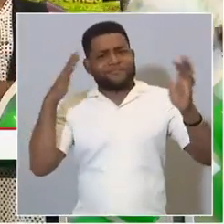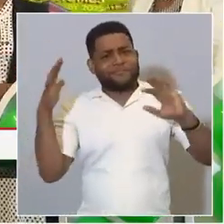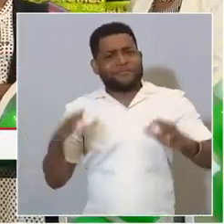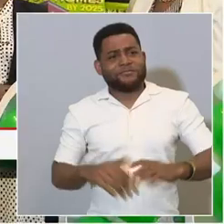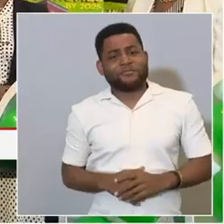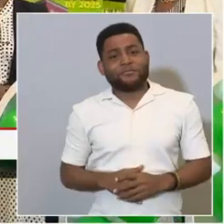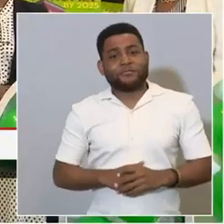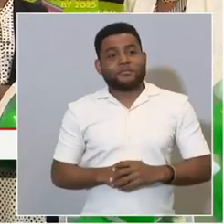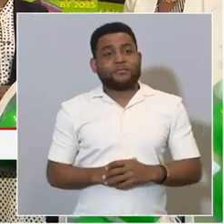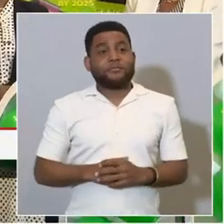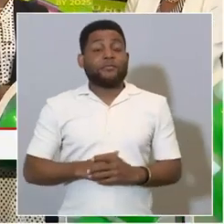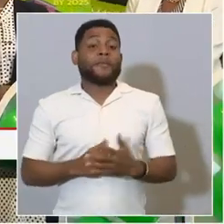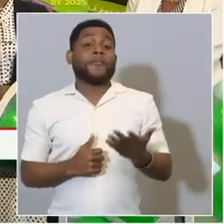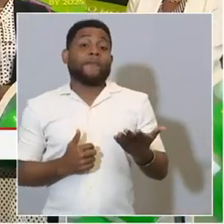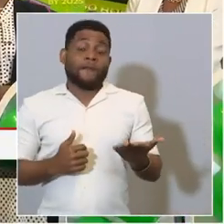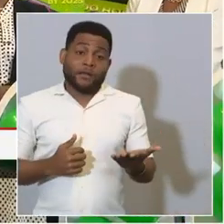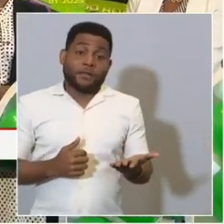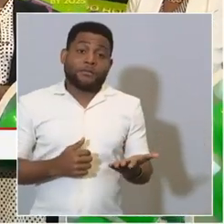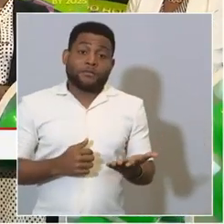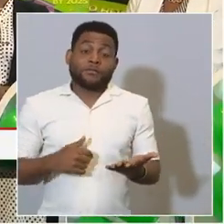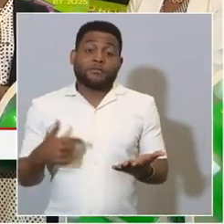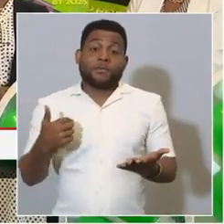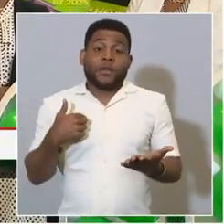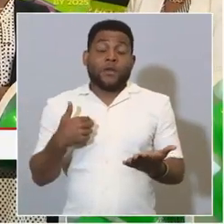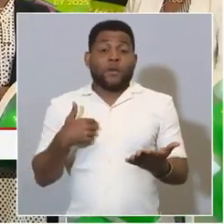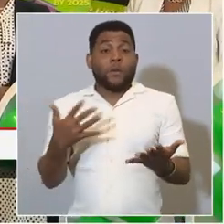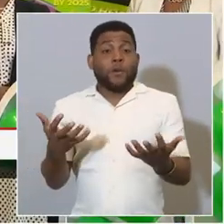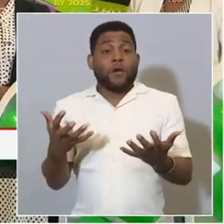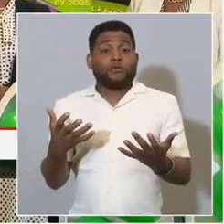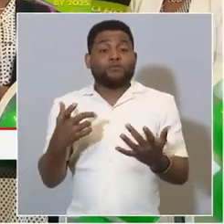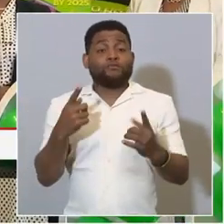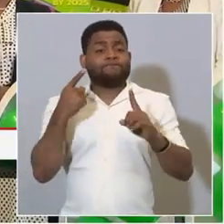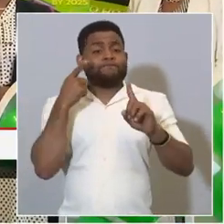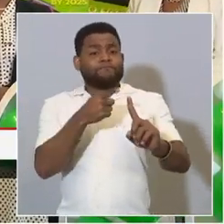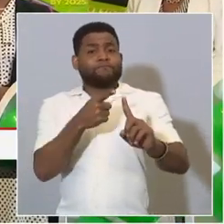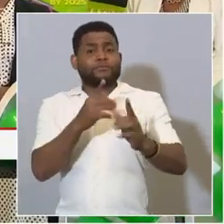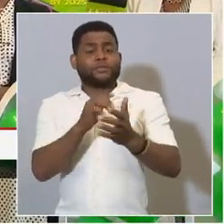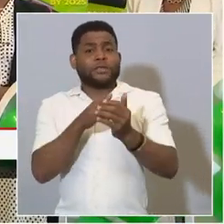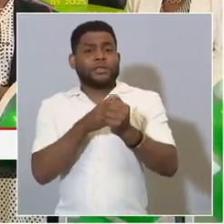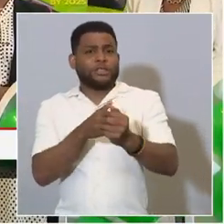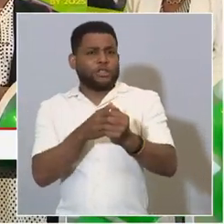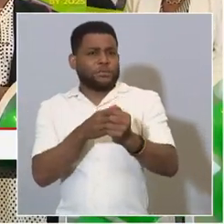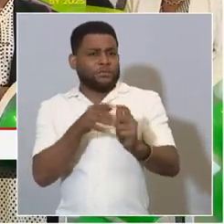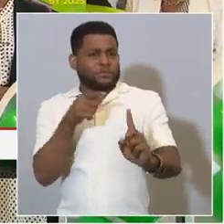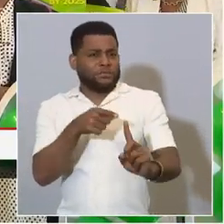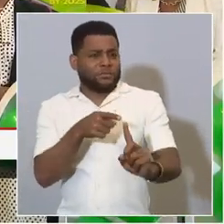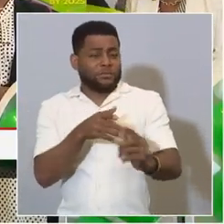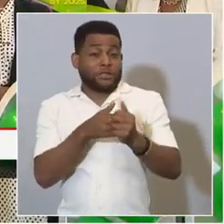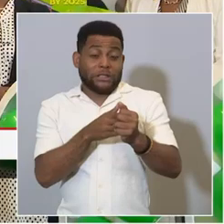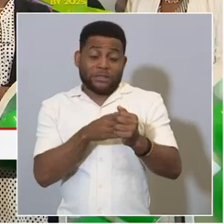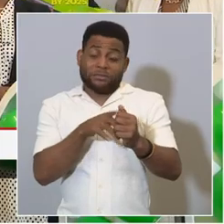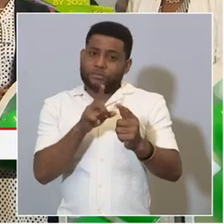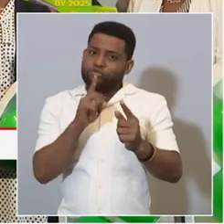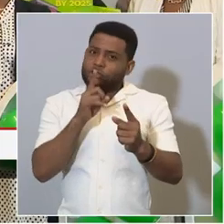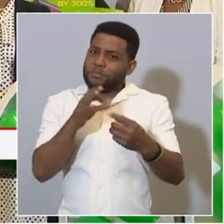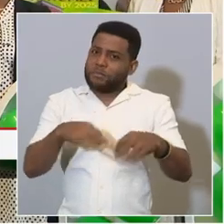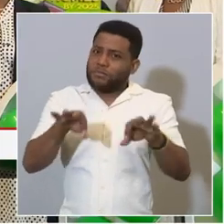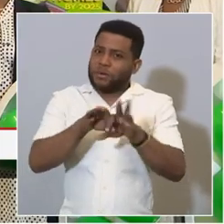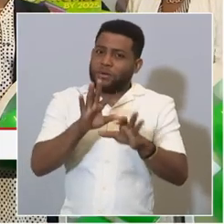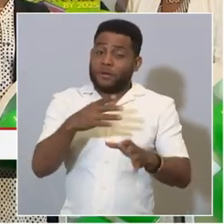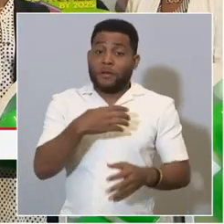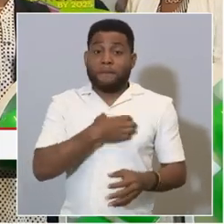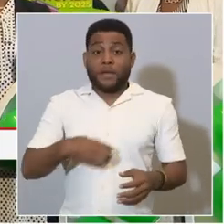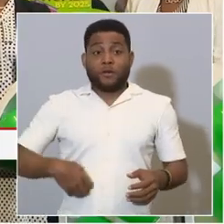So I just want to talk for a minute about leadership and how important leadership is. Mayor Muriel Bowser challenged the